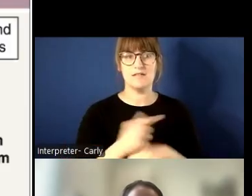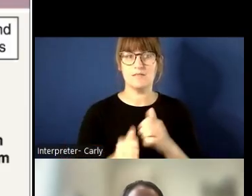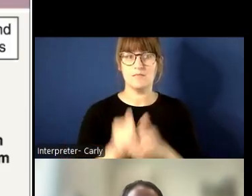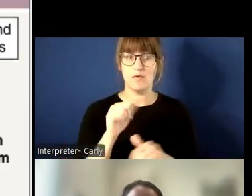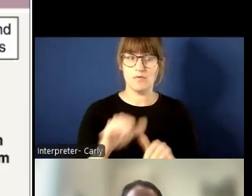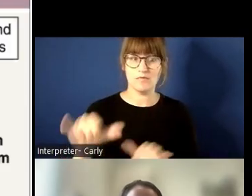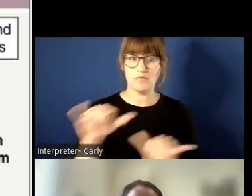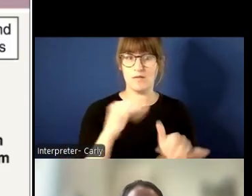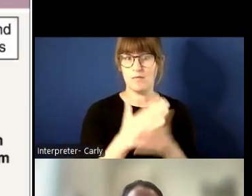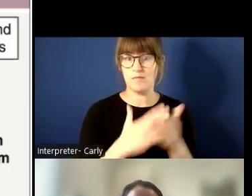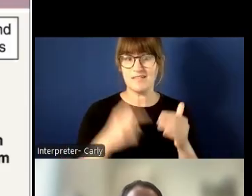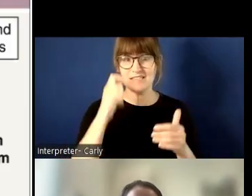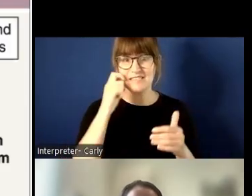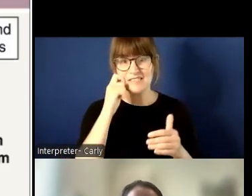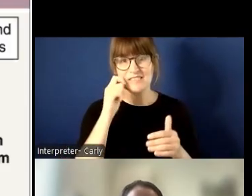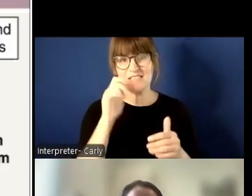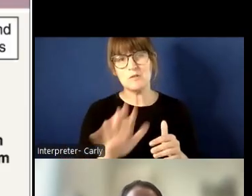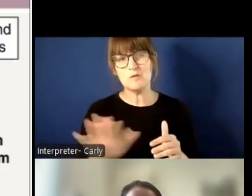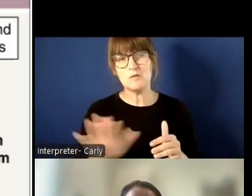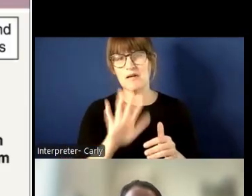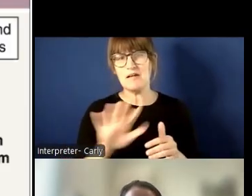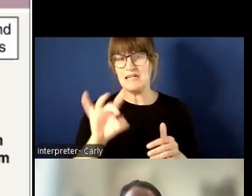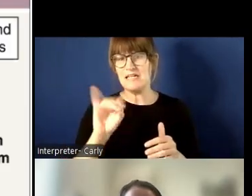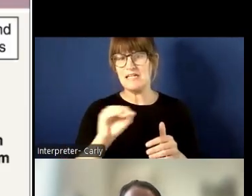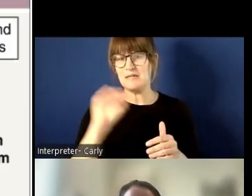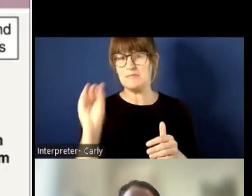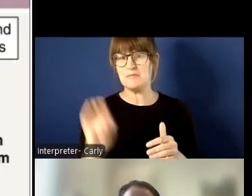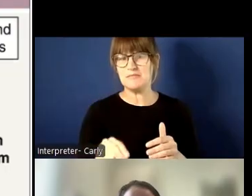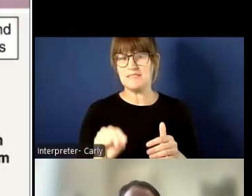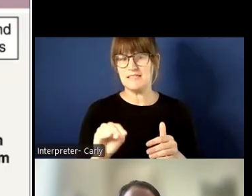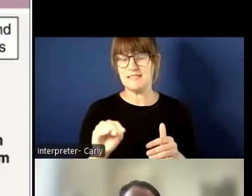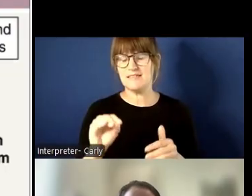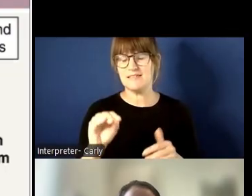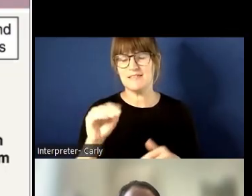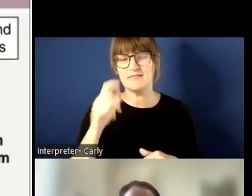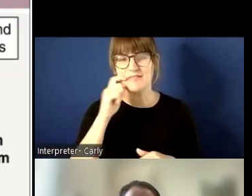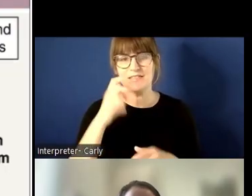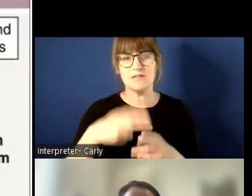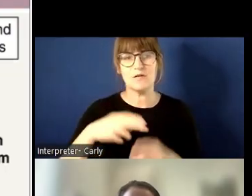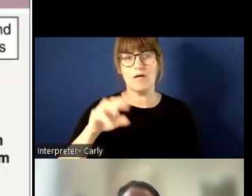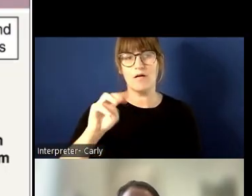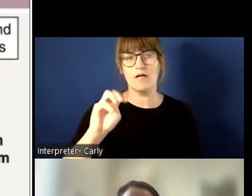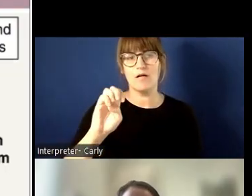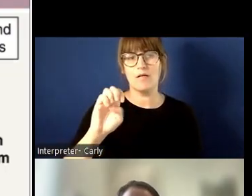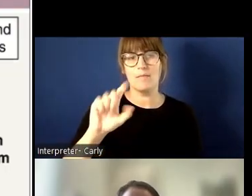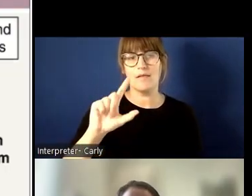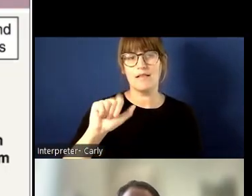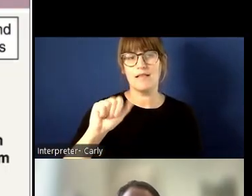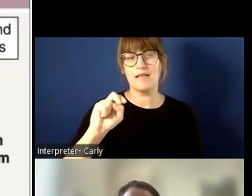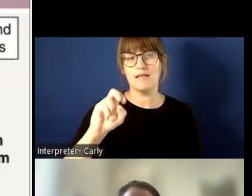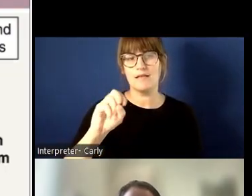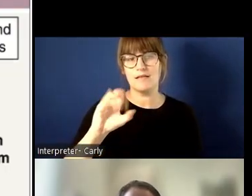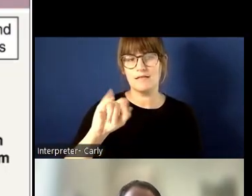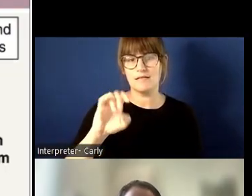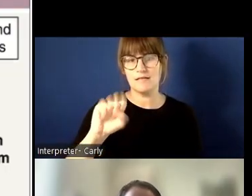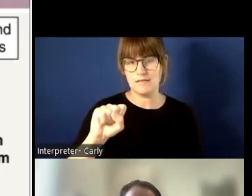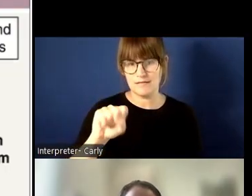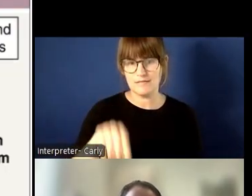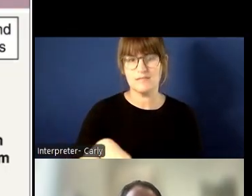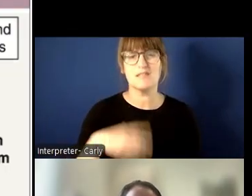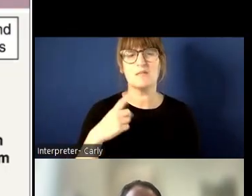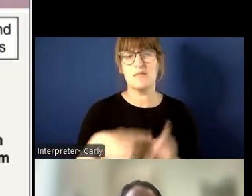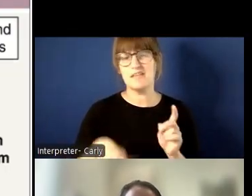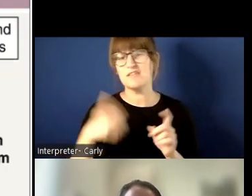make up about 80% of the cells in the skin. And then you also in the skin have melanocytes, Langerhans cells, and some other